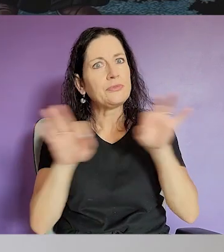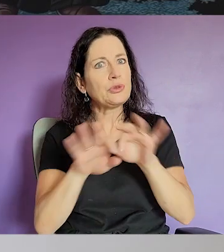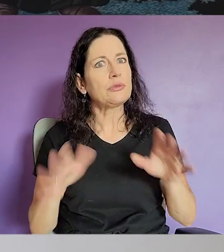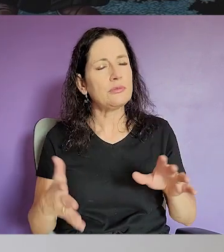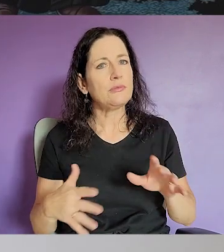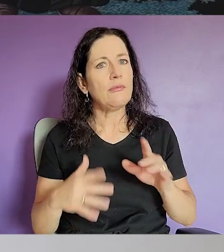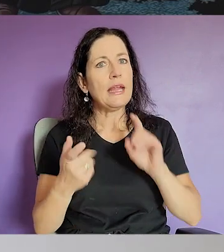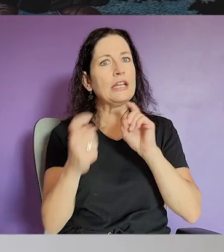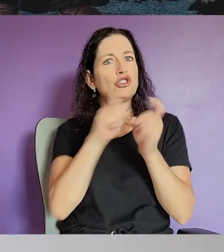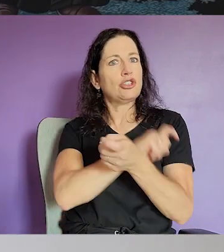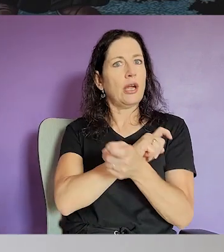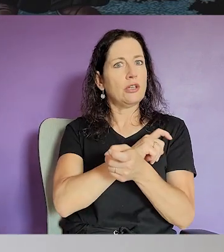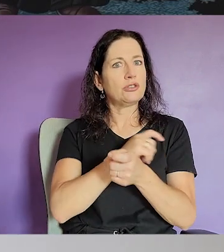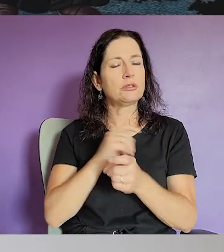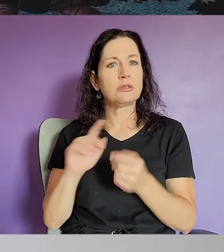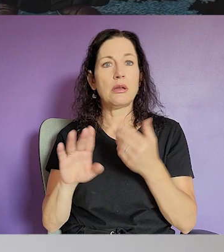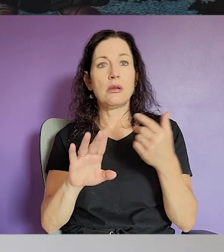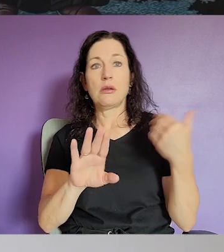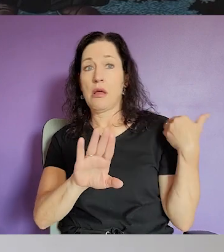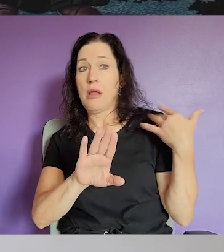It's a movement from